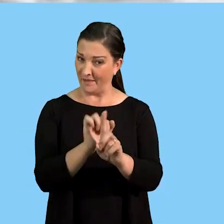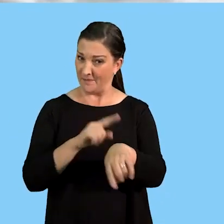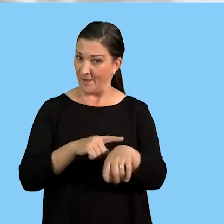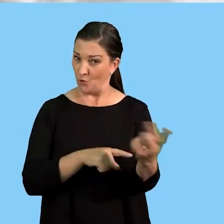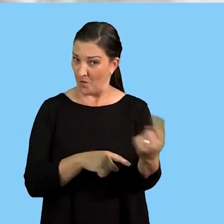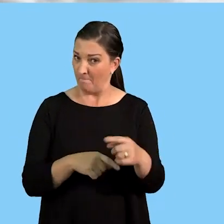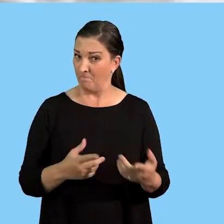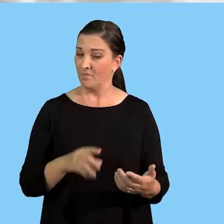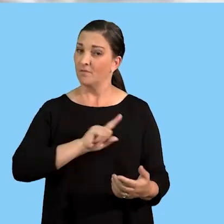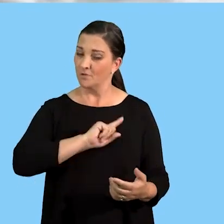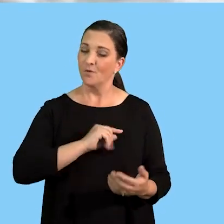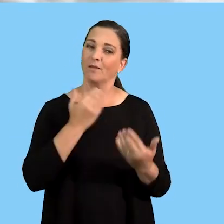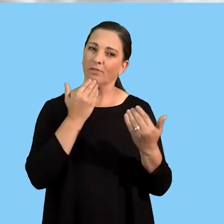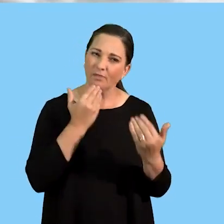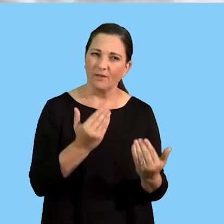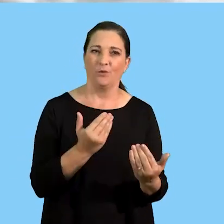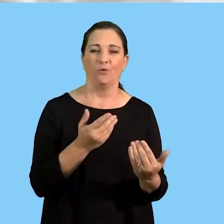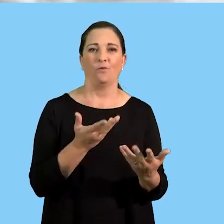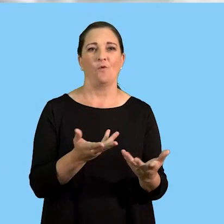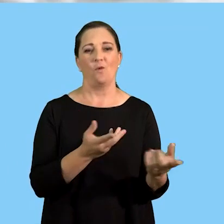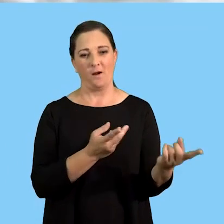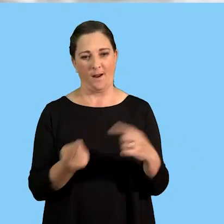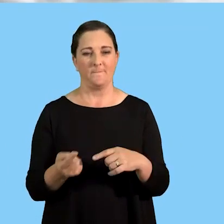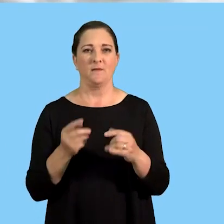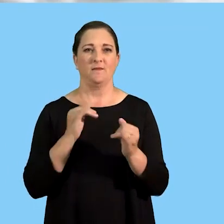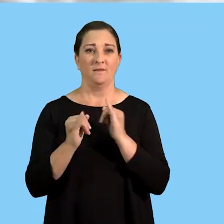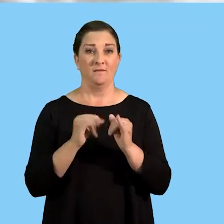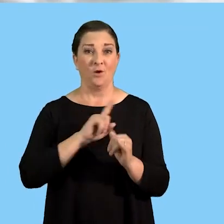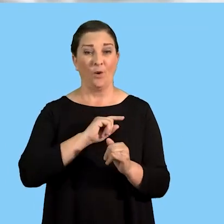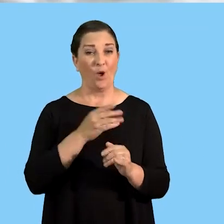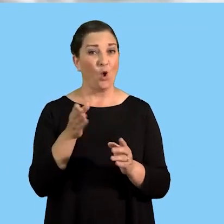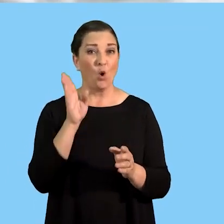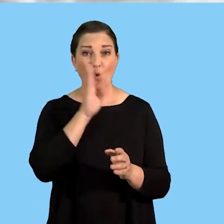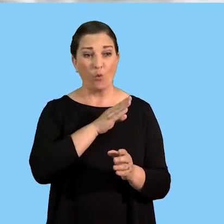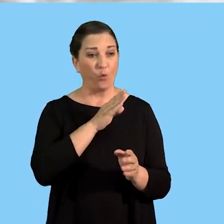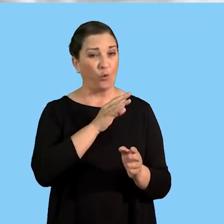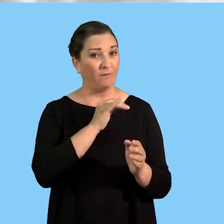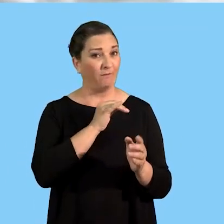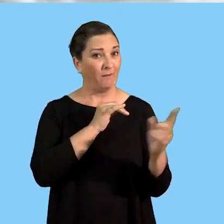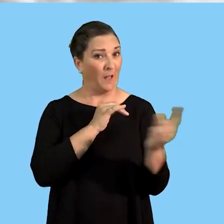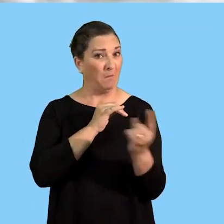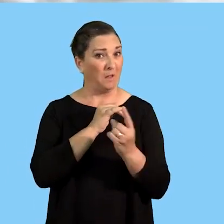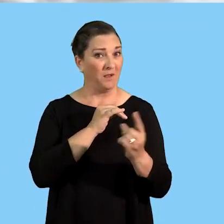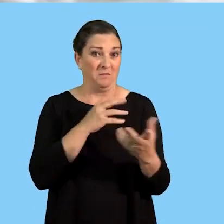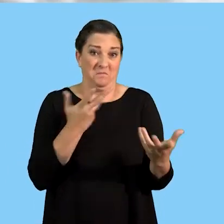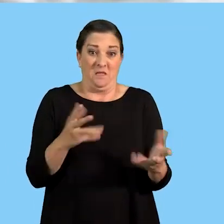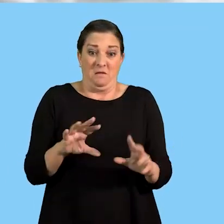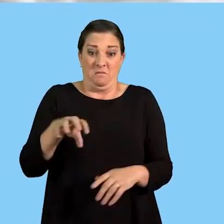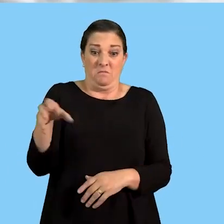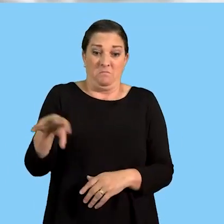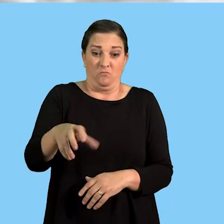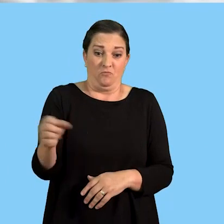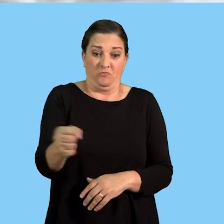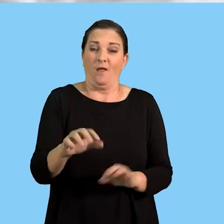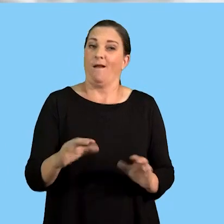must thank them for taking their time to come and attend the interview, because without applicants, then it means the vacant position